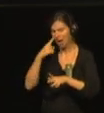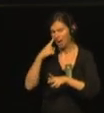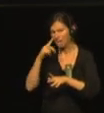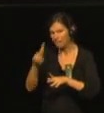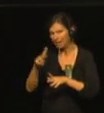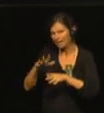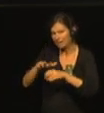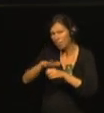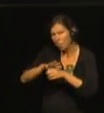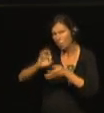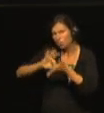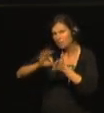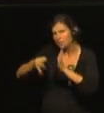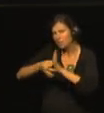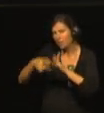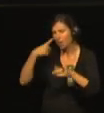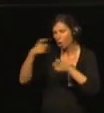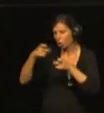disability provision.